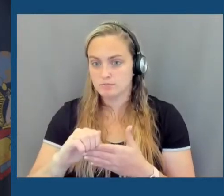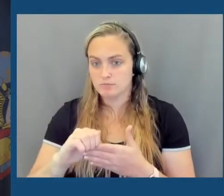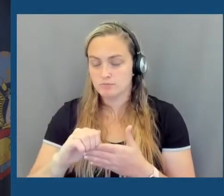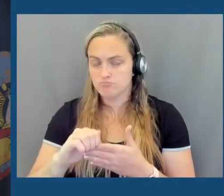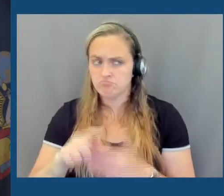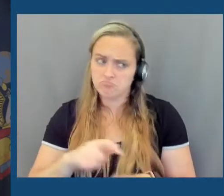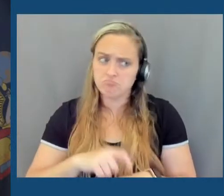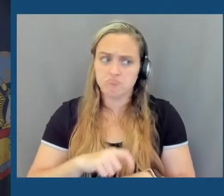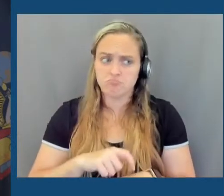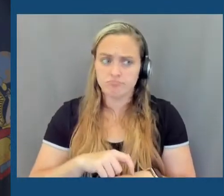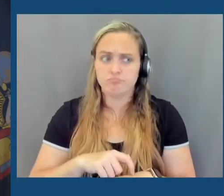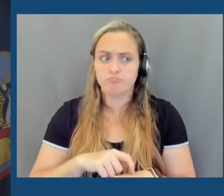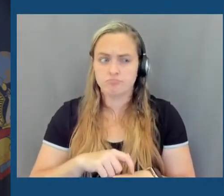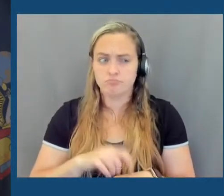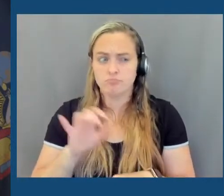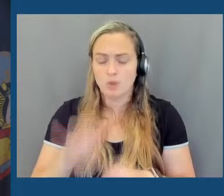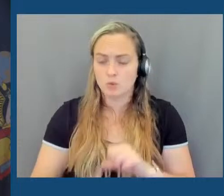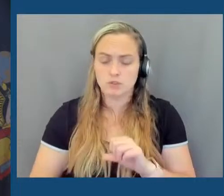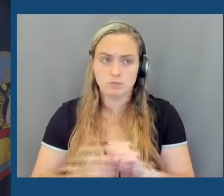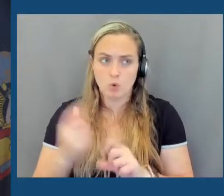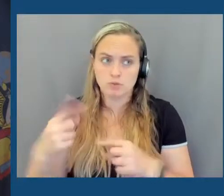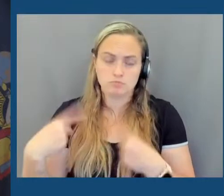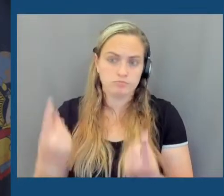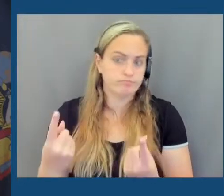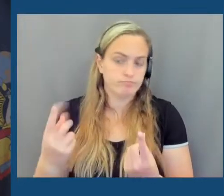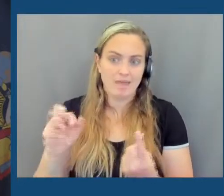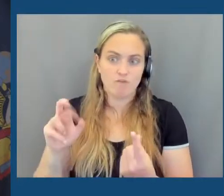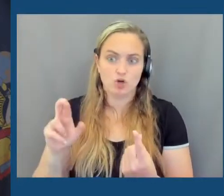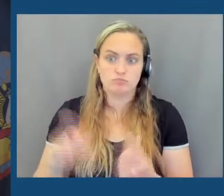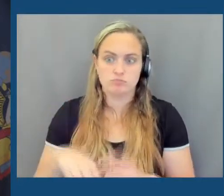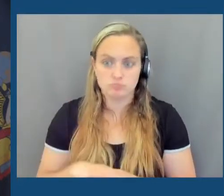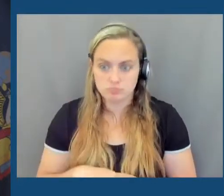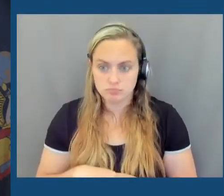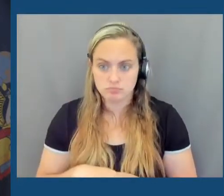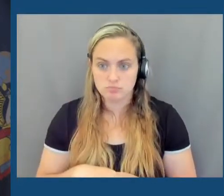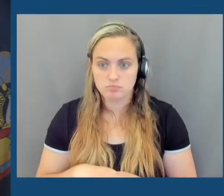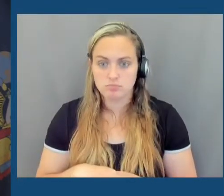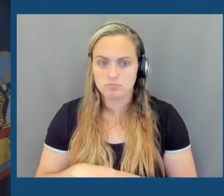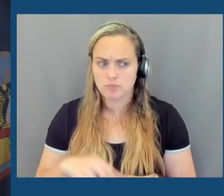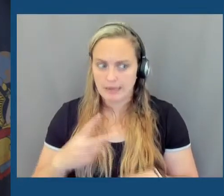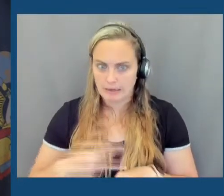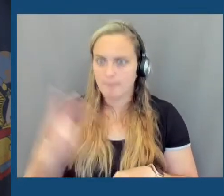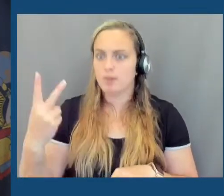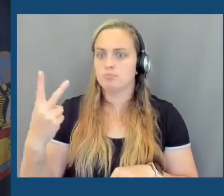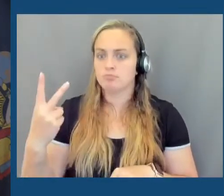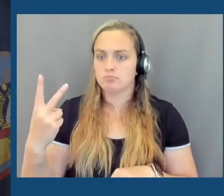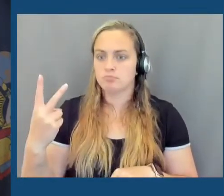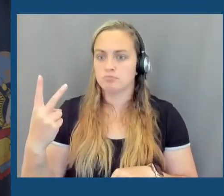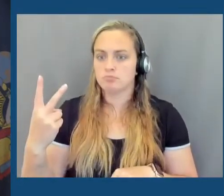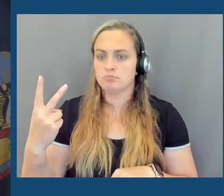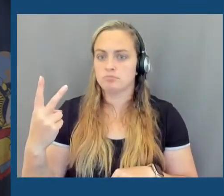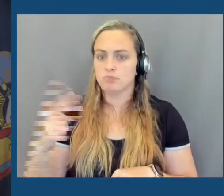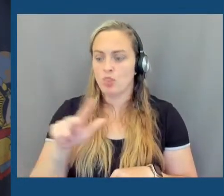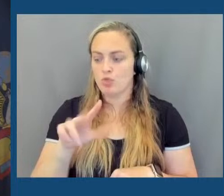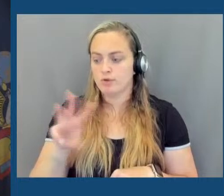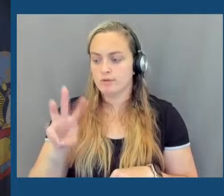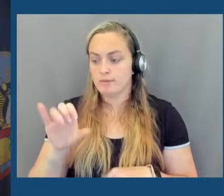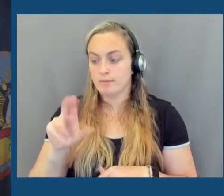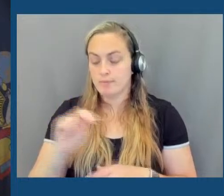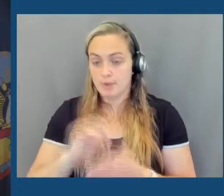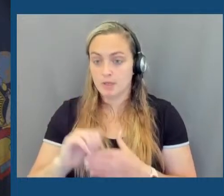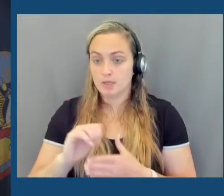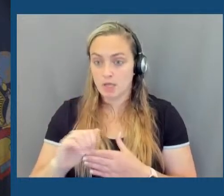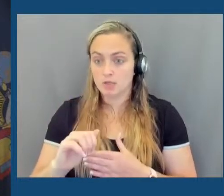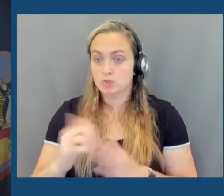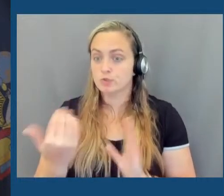time, that was the most ever budgeted. Then we doubled it, bringing the funding up to $36 million. So